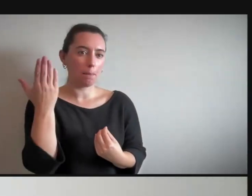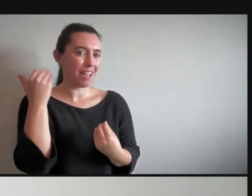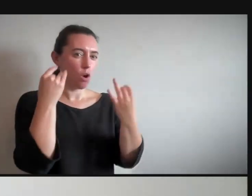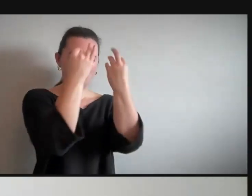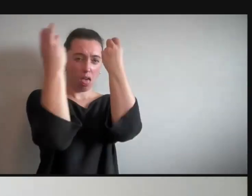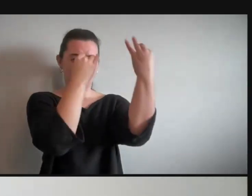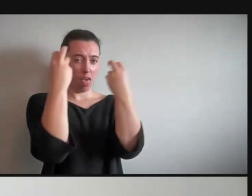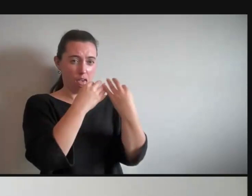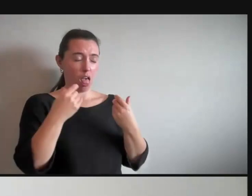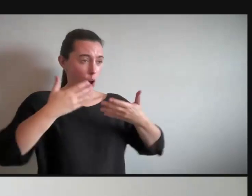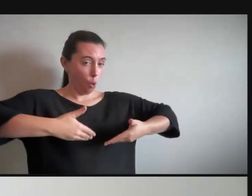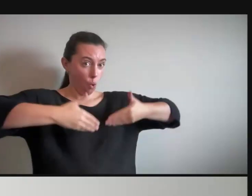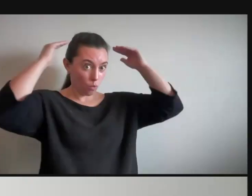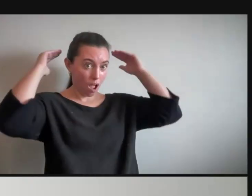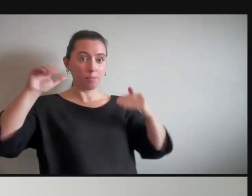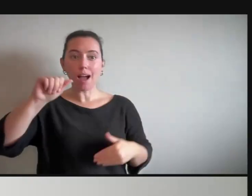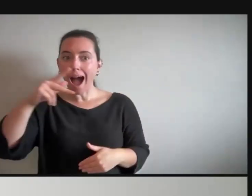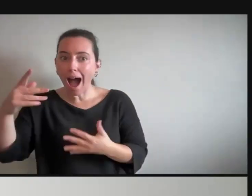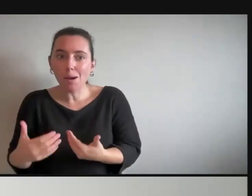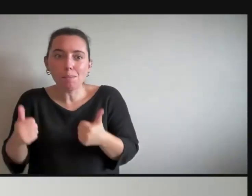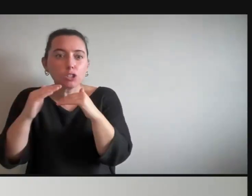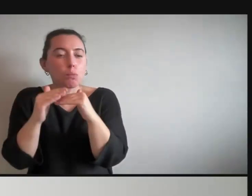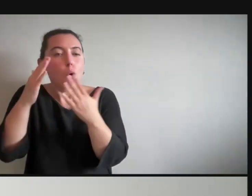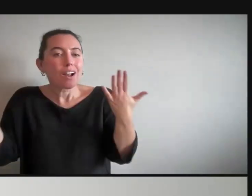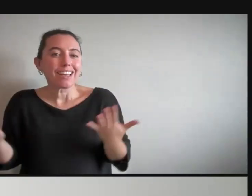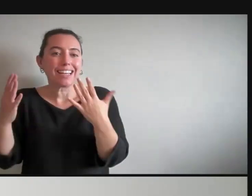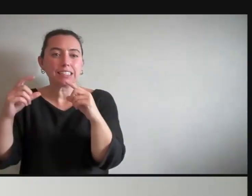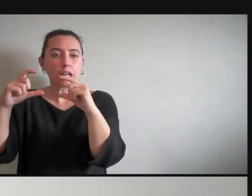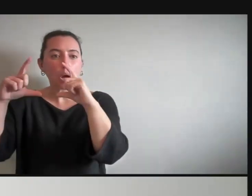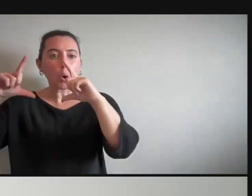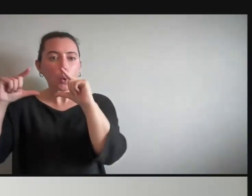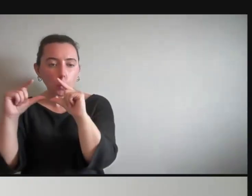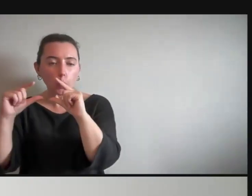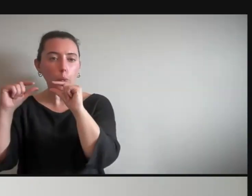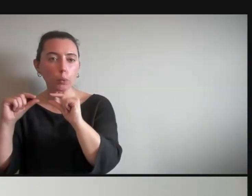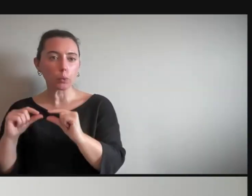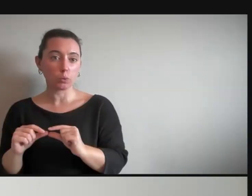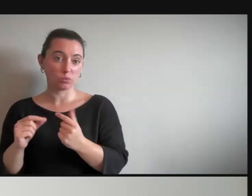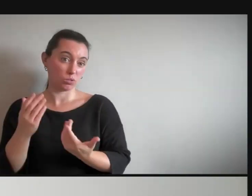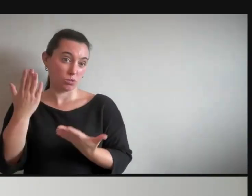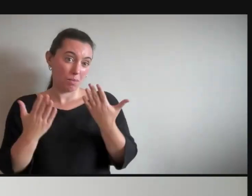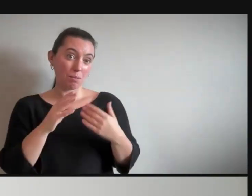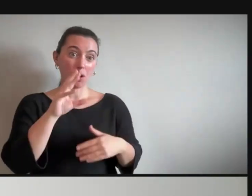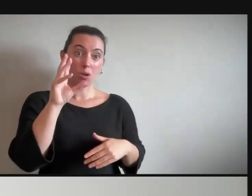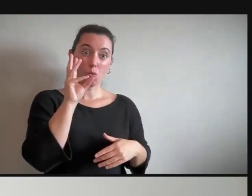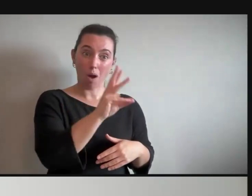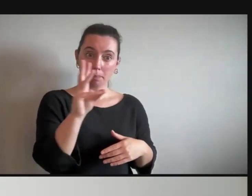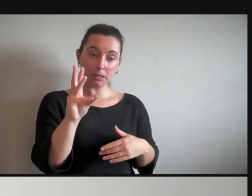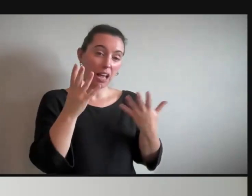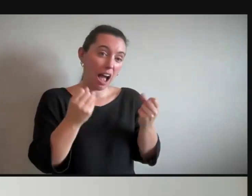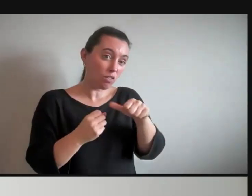to achieve on the app. So even if maybe on the website you have more alternative, many people still prefer to use the